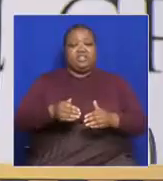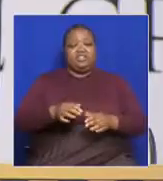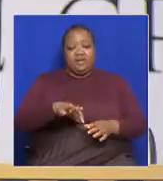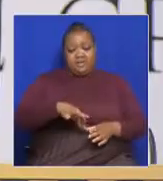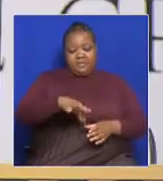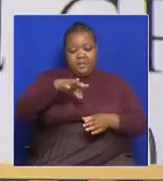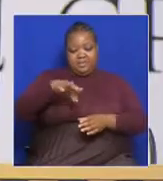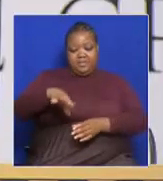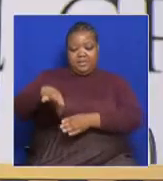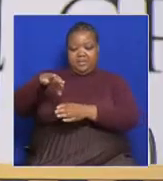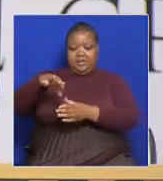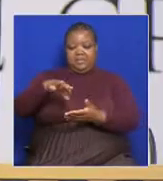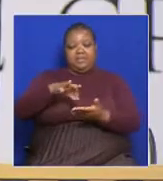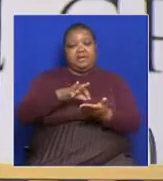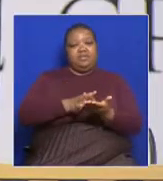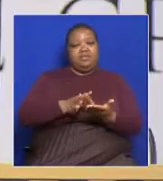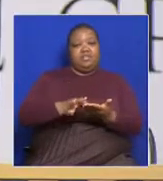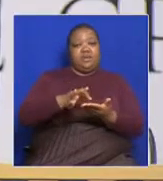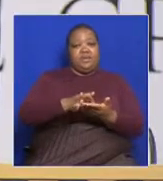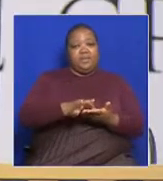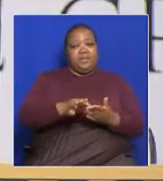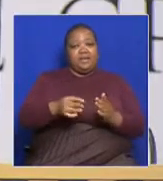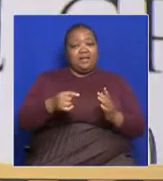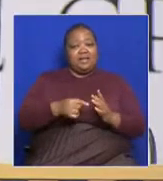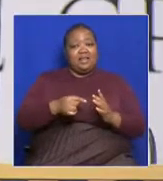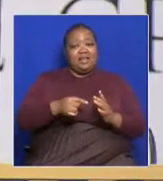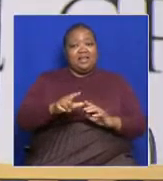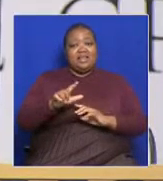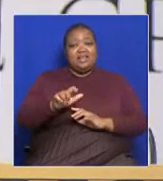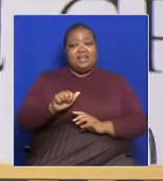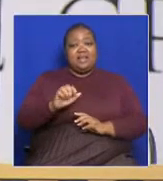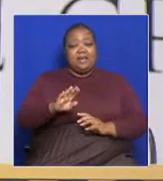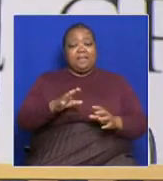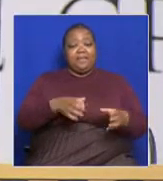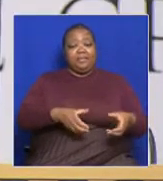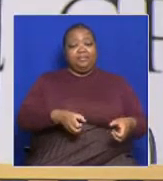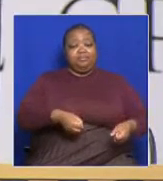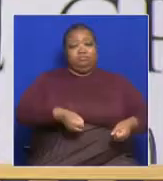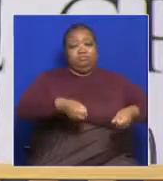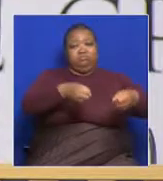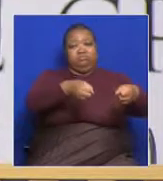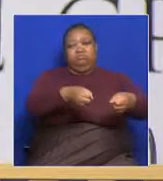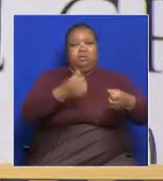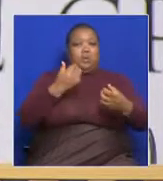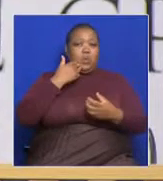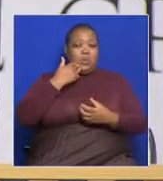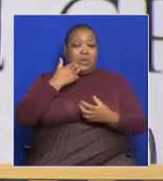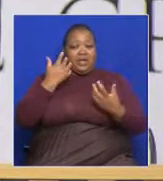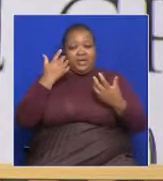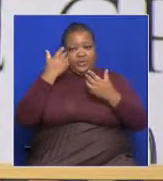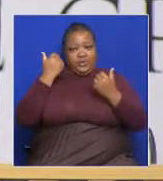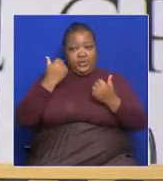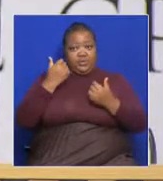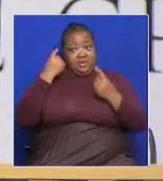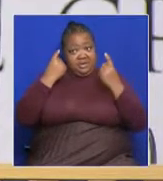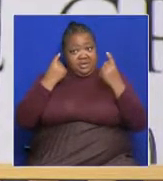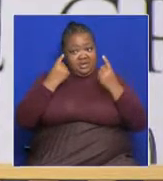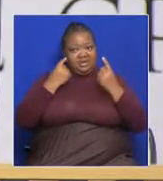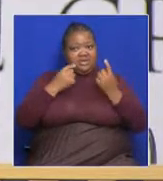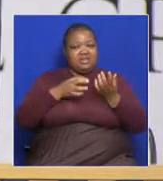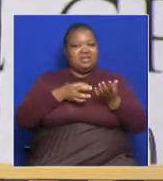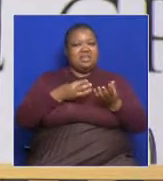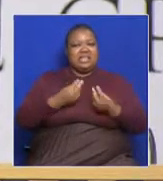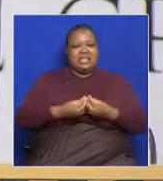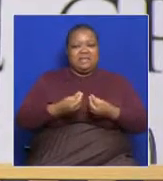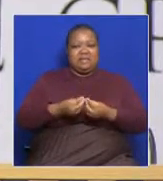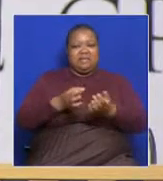when is it going to get to the lab. So I thought let's indeed send something to confirm that it is cocaine. And if